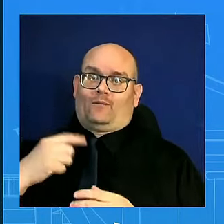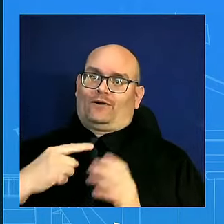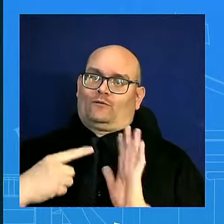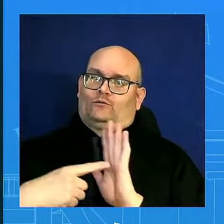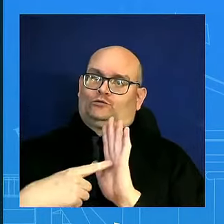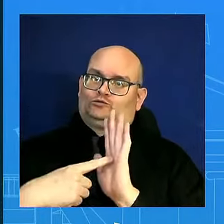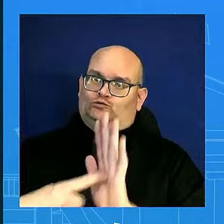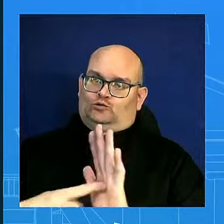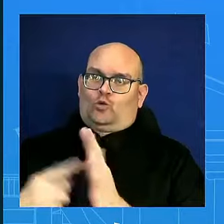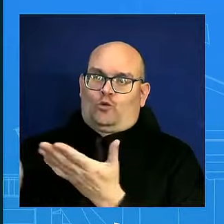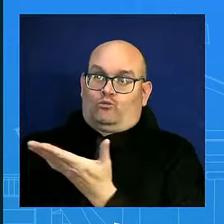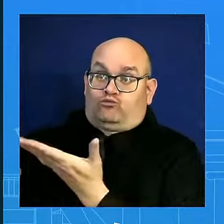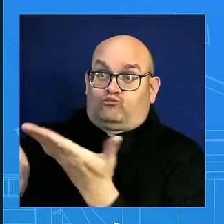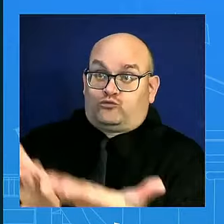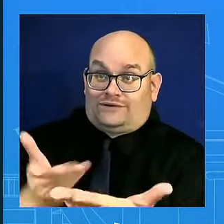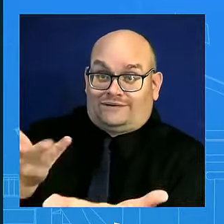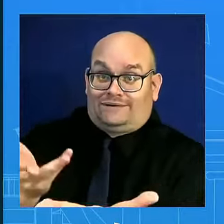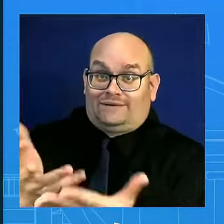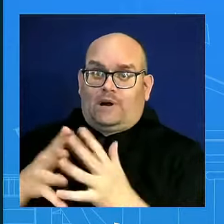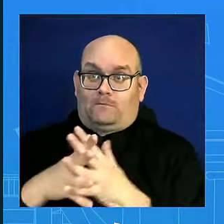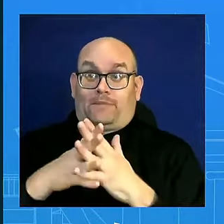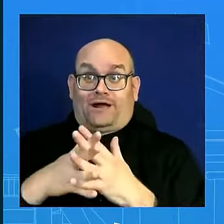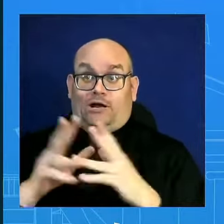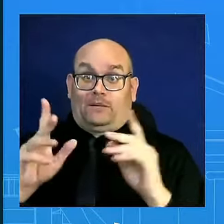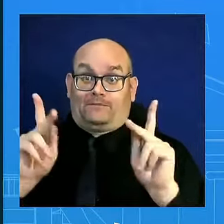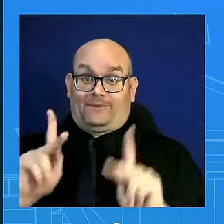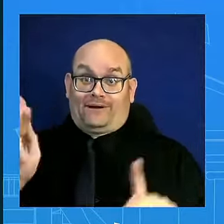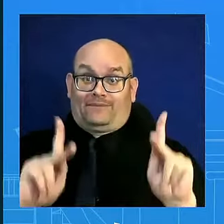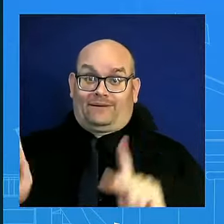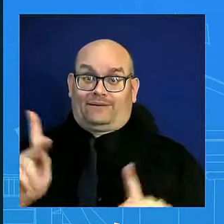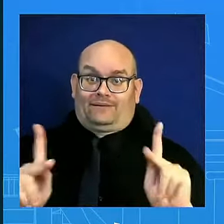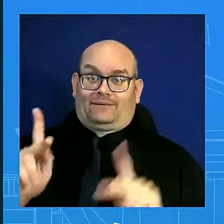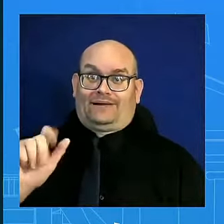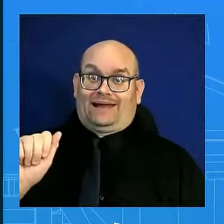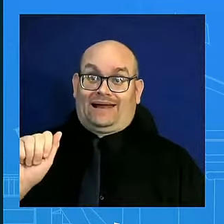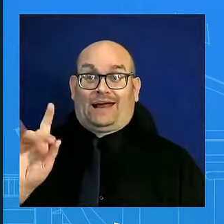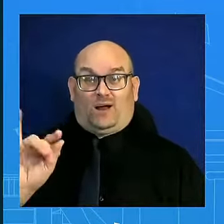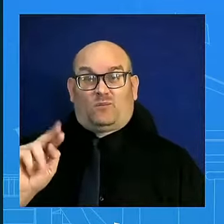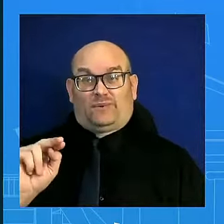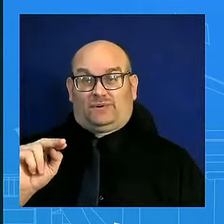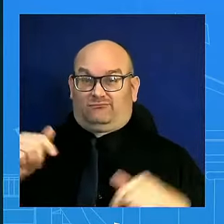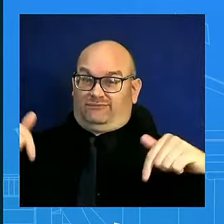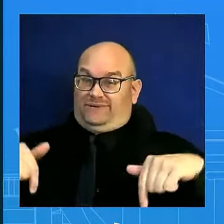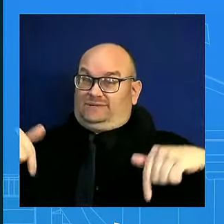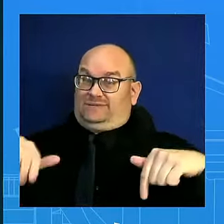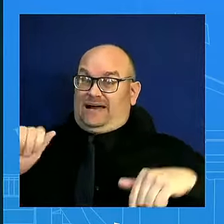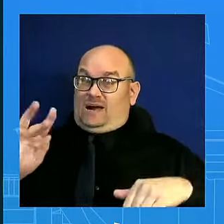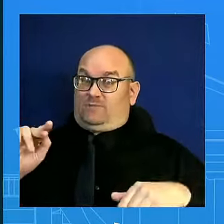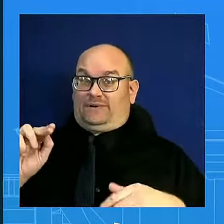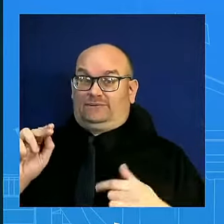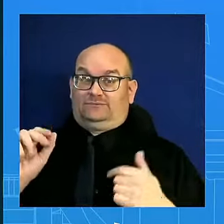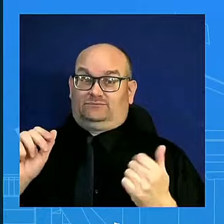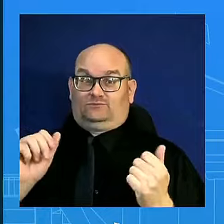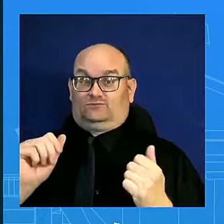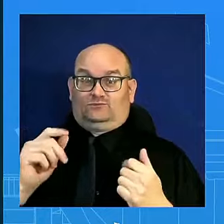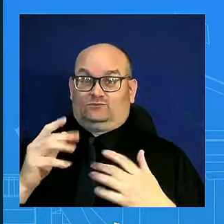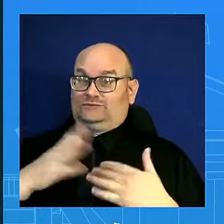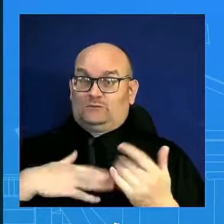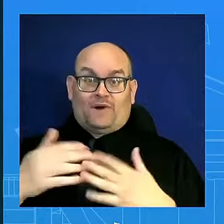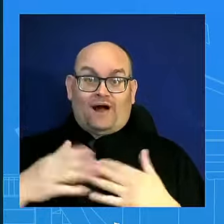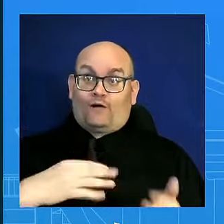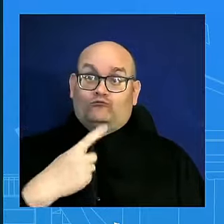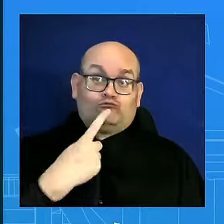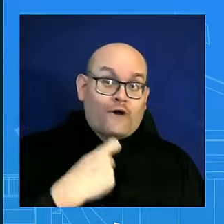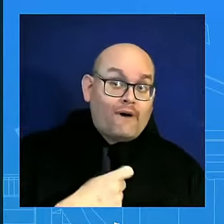people. That is what this administration is about. This administration is about, it doesn't matter if you're a red state or blue state, the president wants to make sure